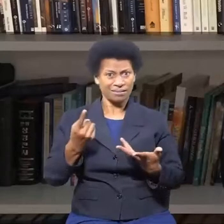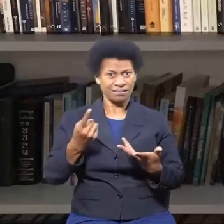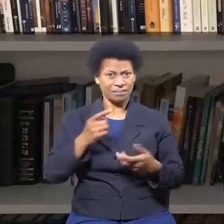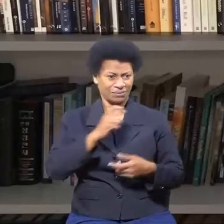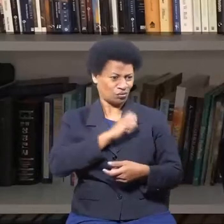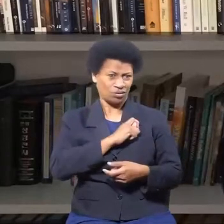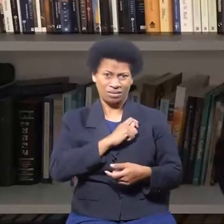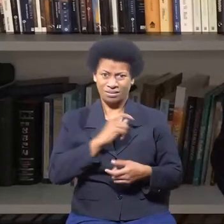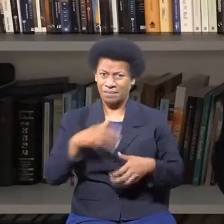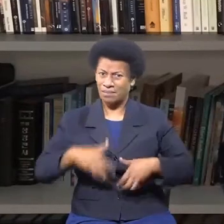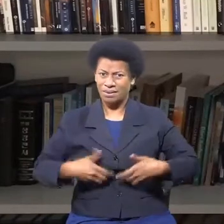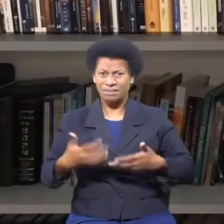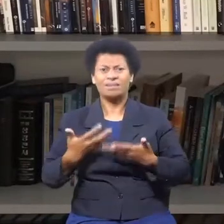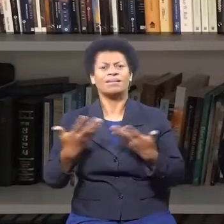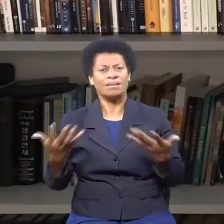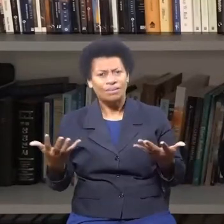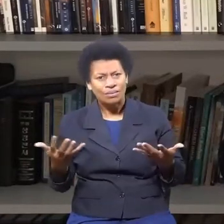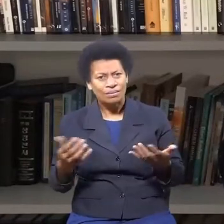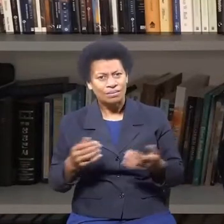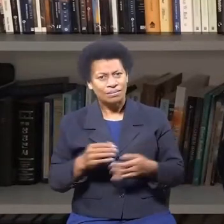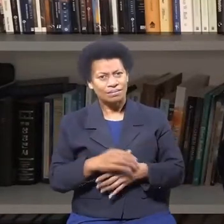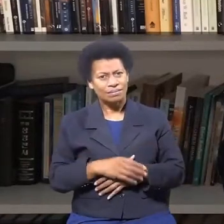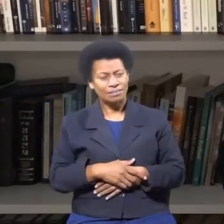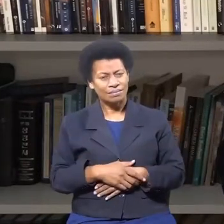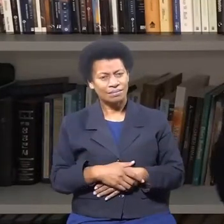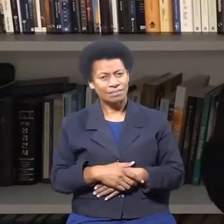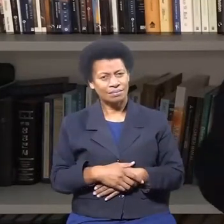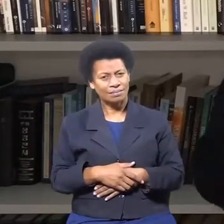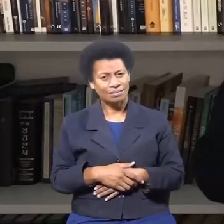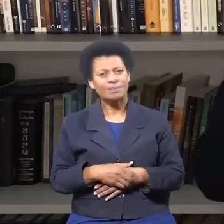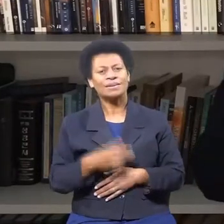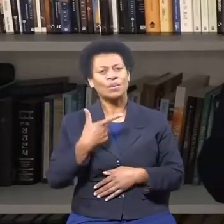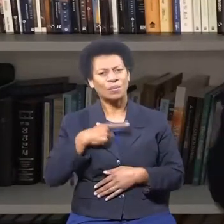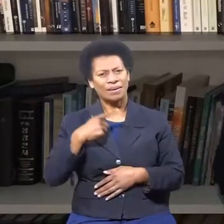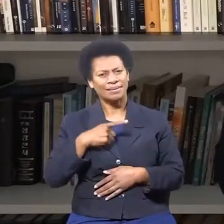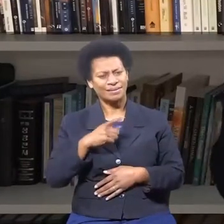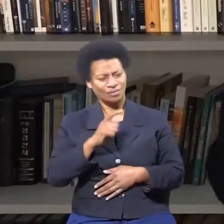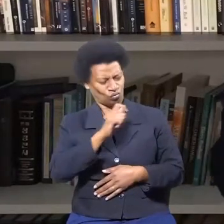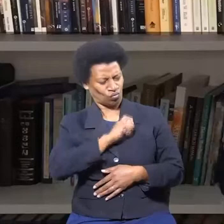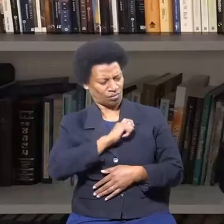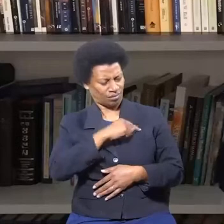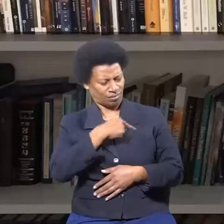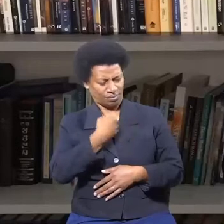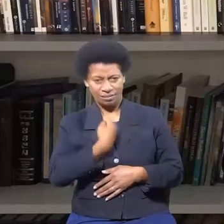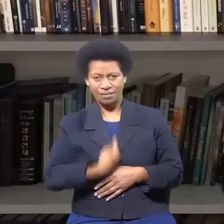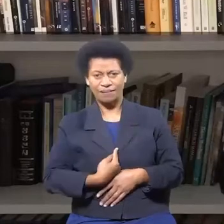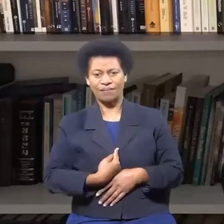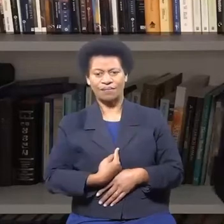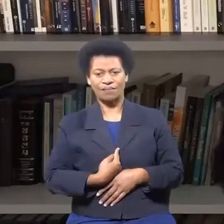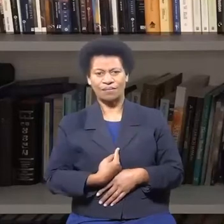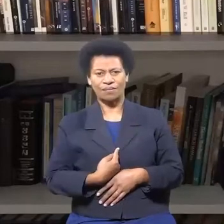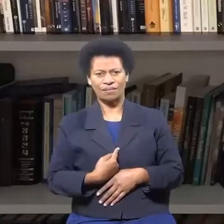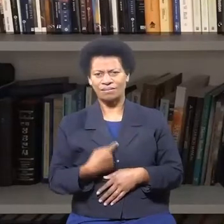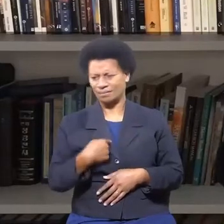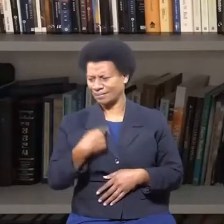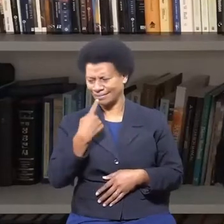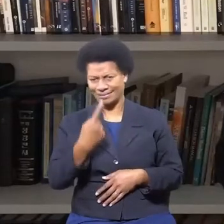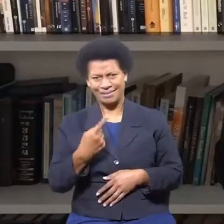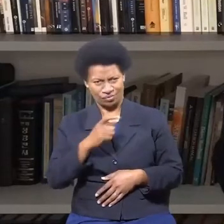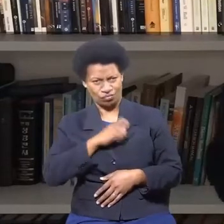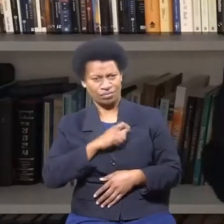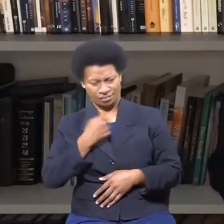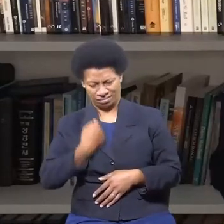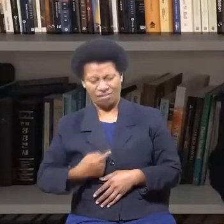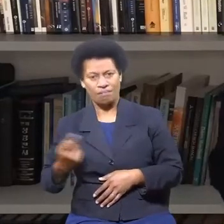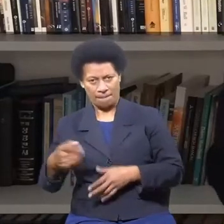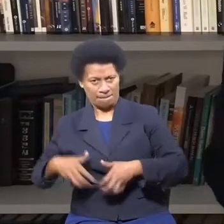you don't trust monkeys. So why would we trust ourselves if we evolved from